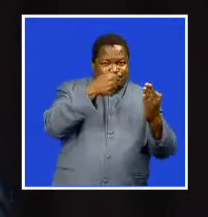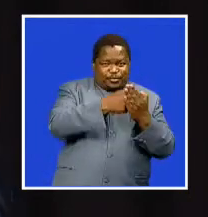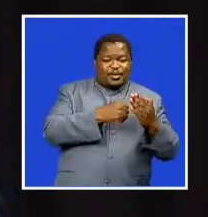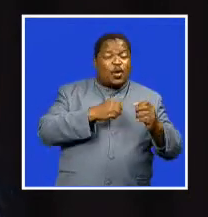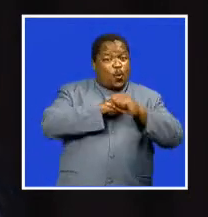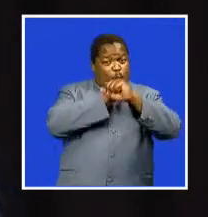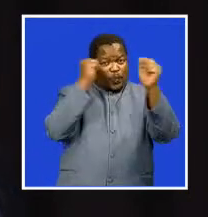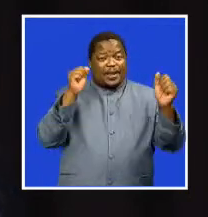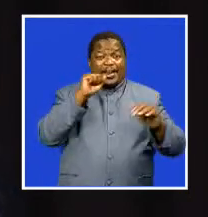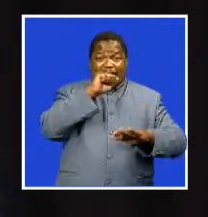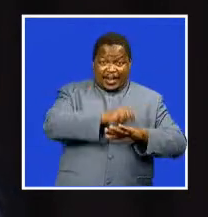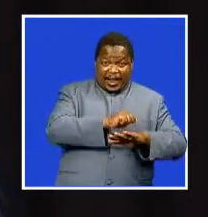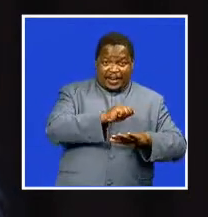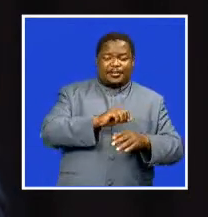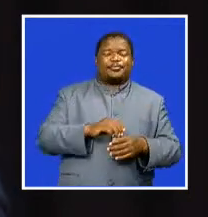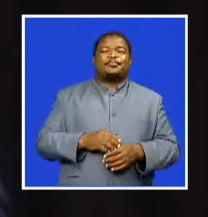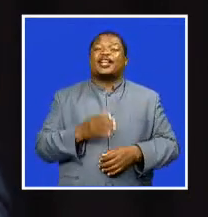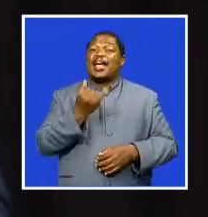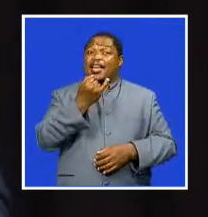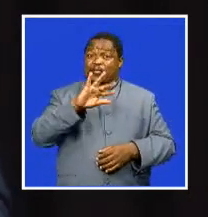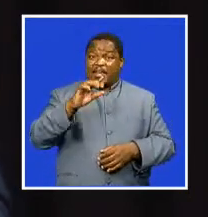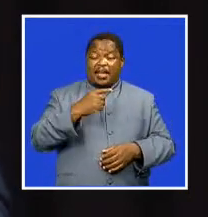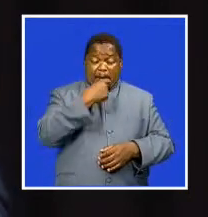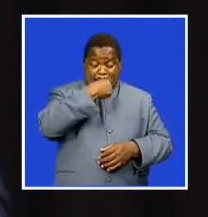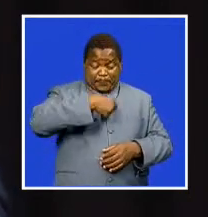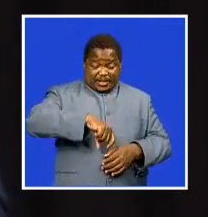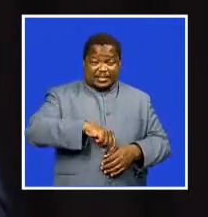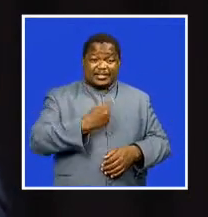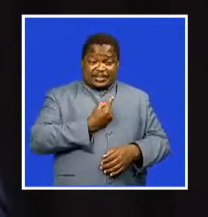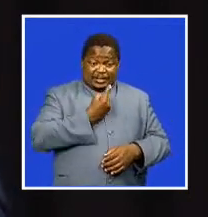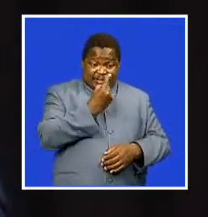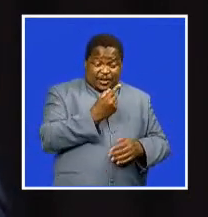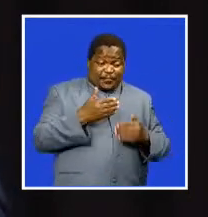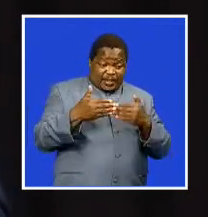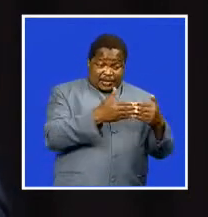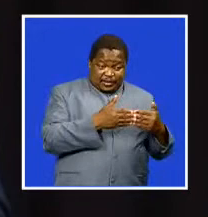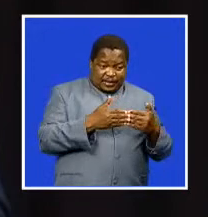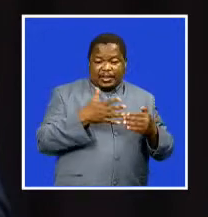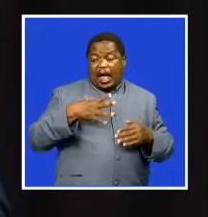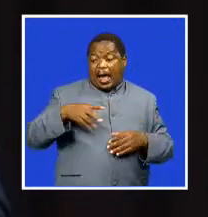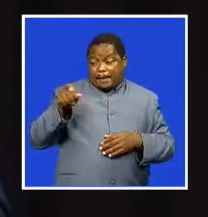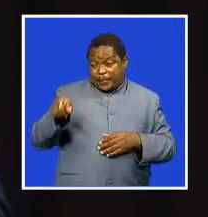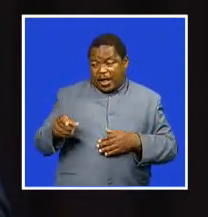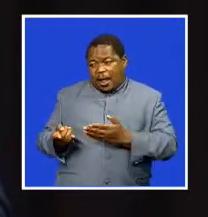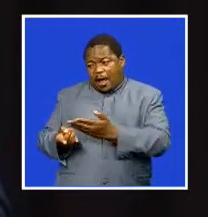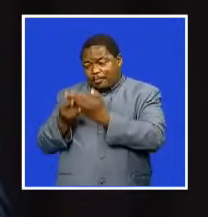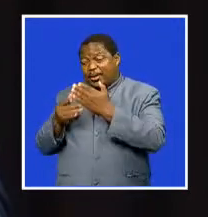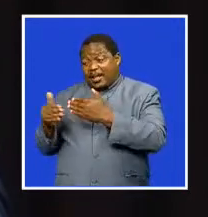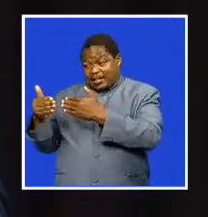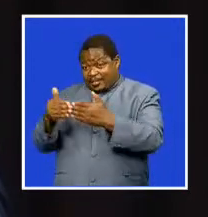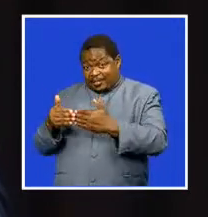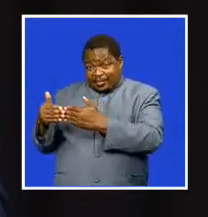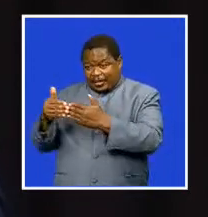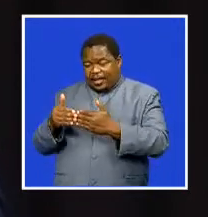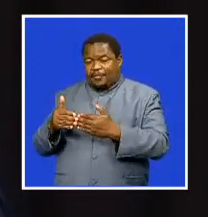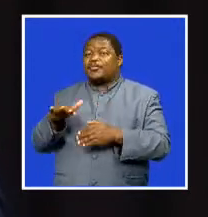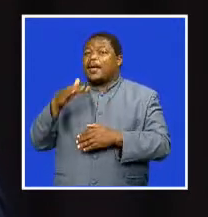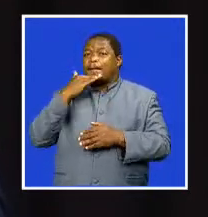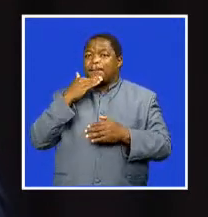brother, we will ensure Emaswati's smooth passage into this new normal that awaits